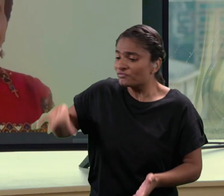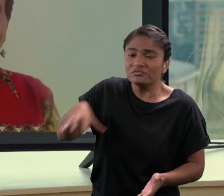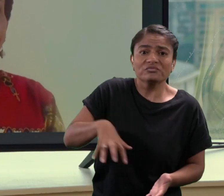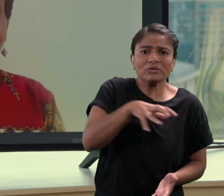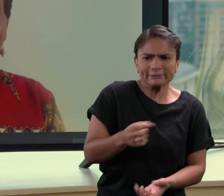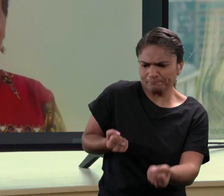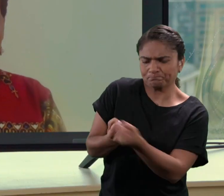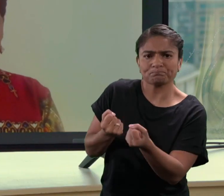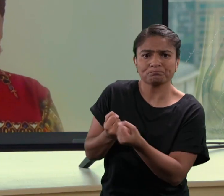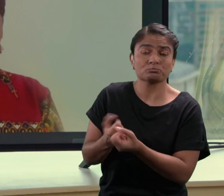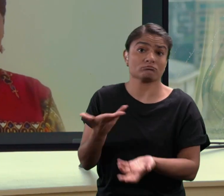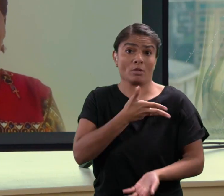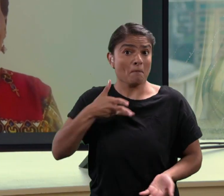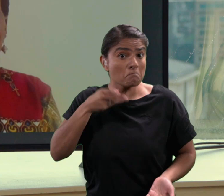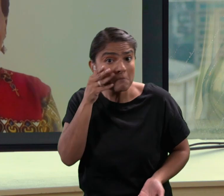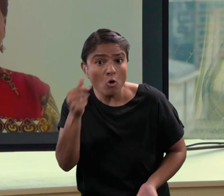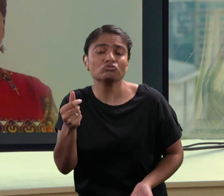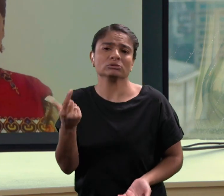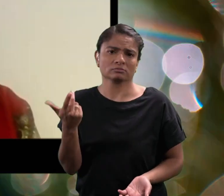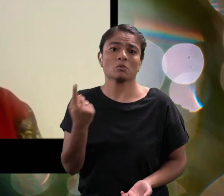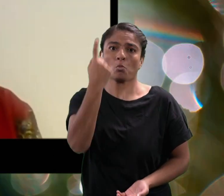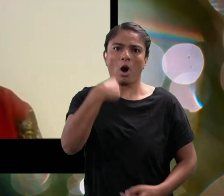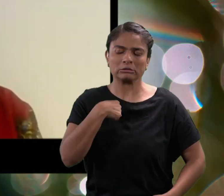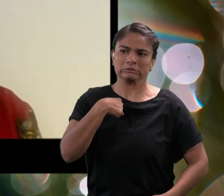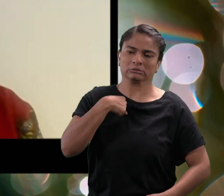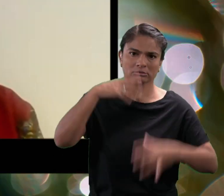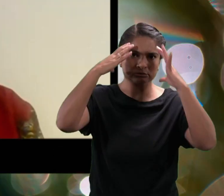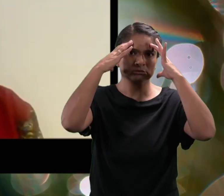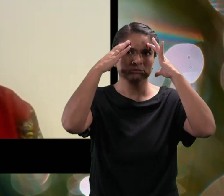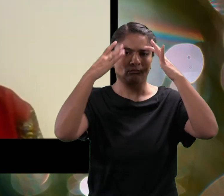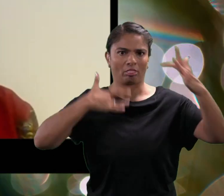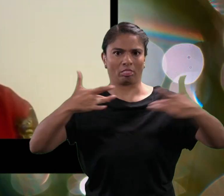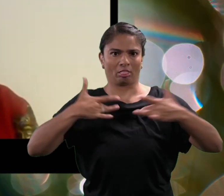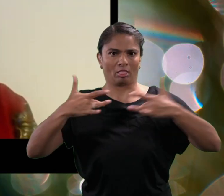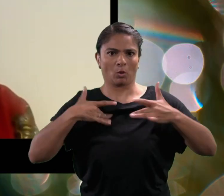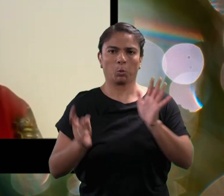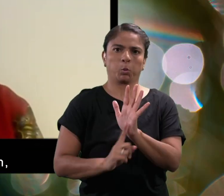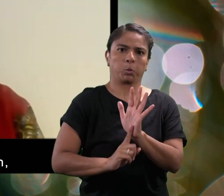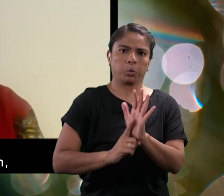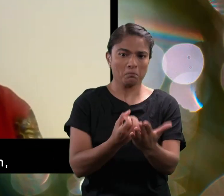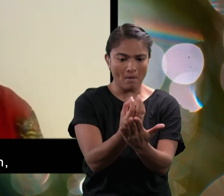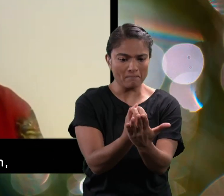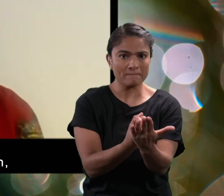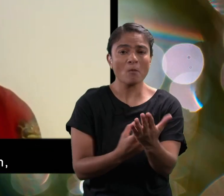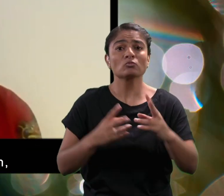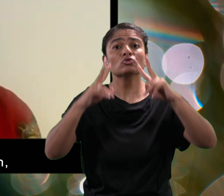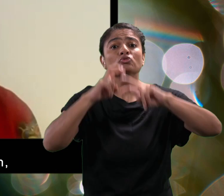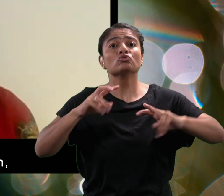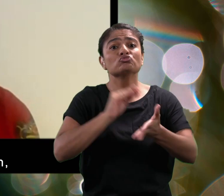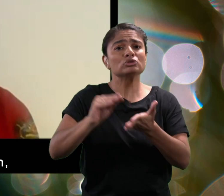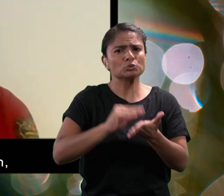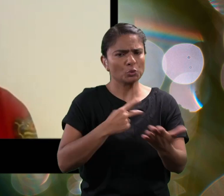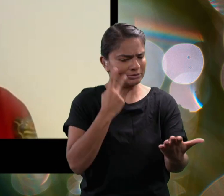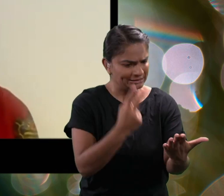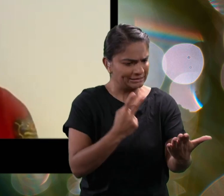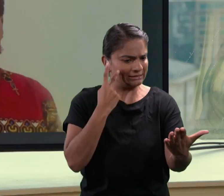among the service providers and also some of the parents. But I think one thing that I find more alarming that keeps coming up in my